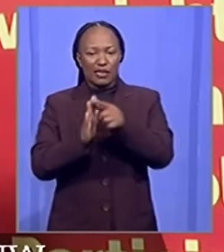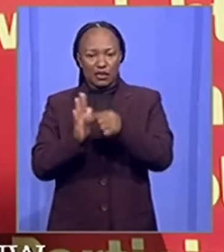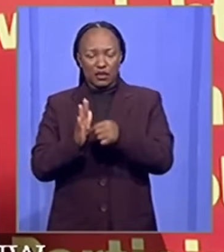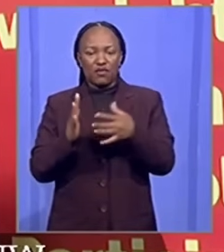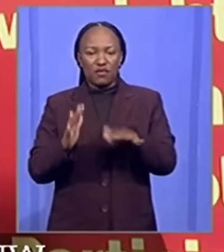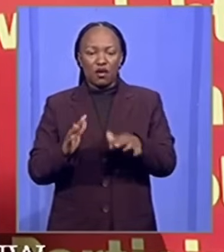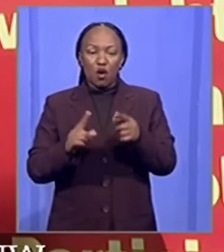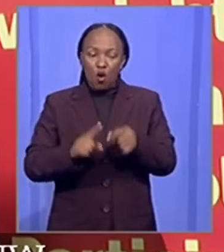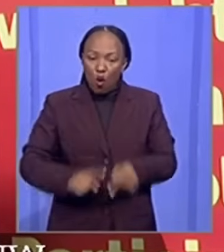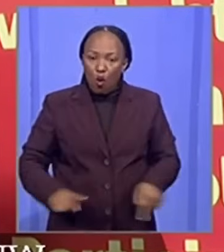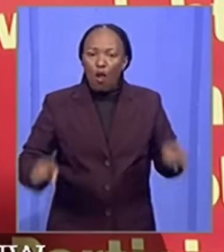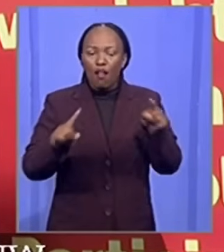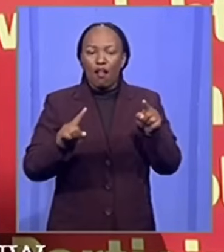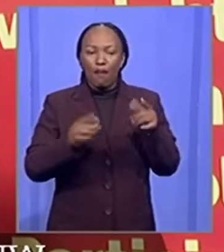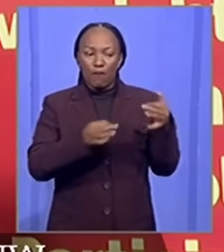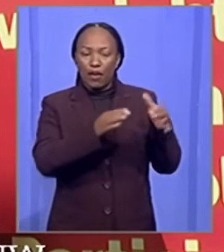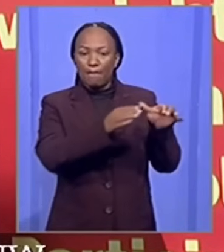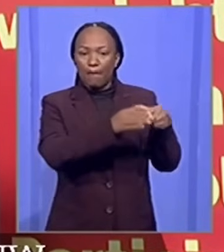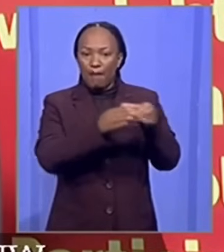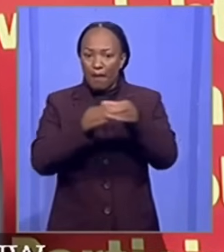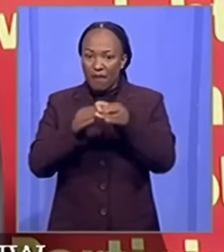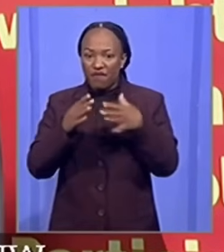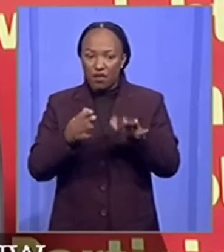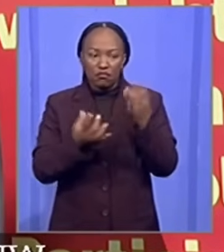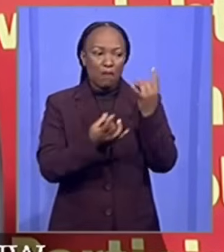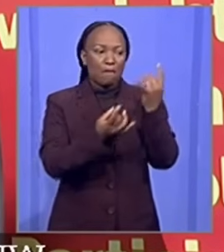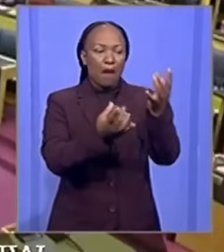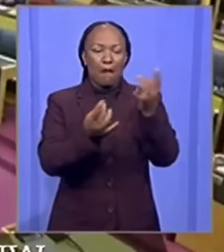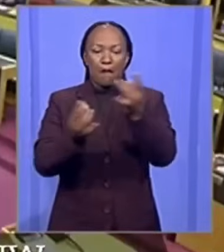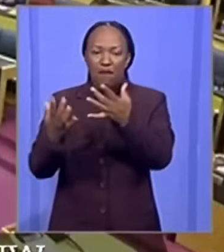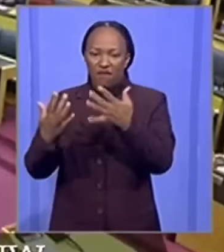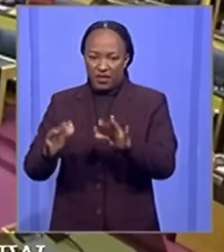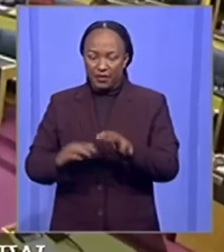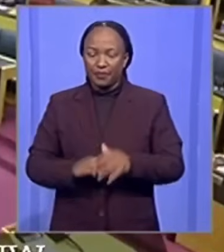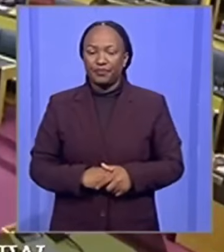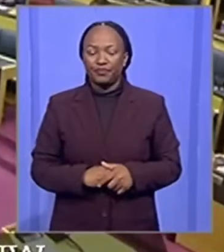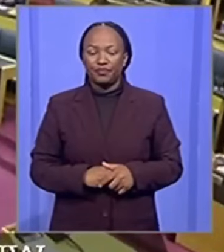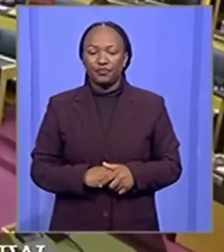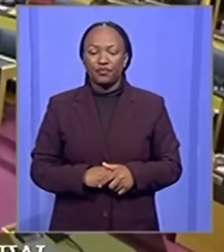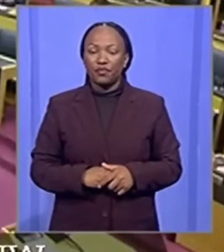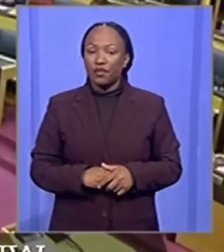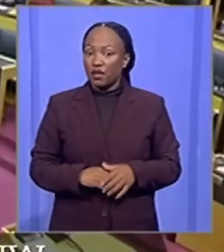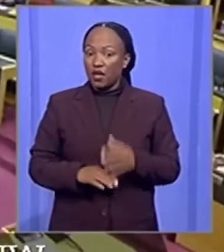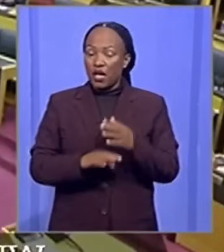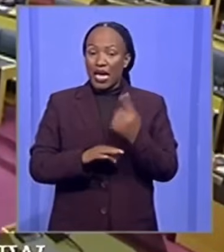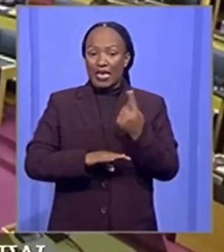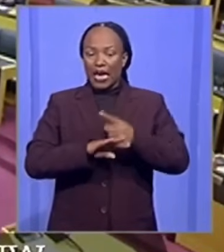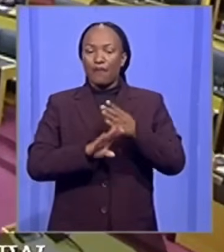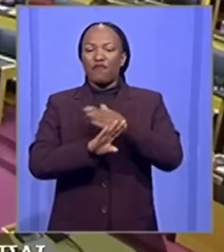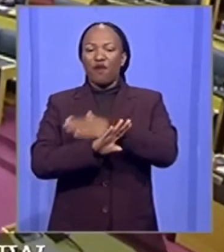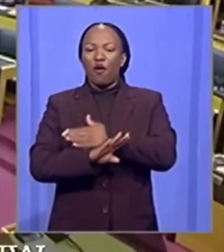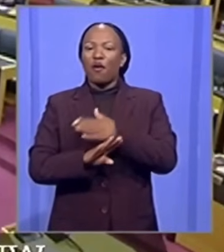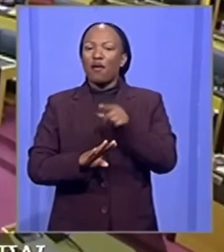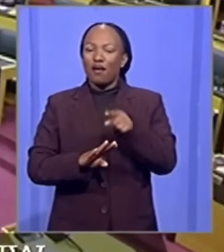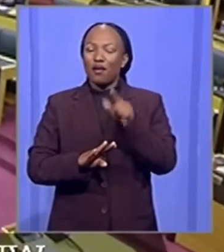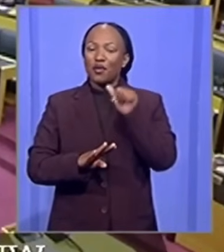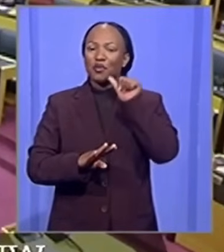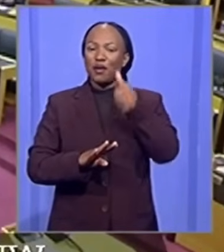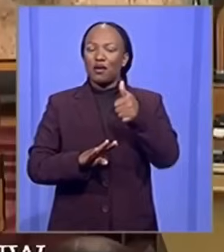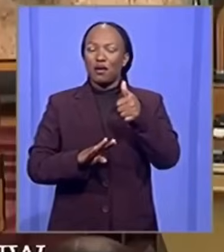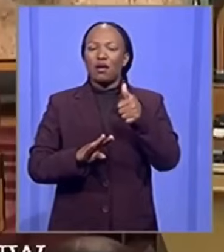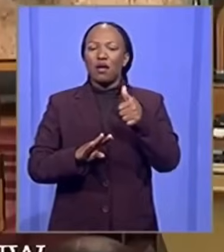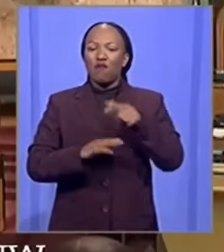it to all the represented parties, and we are going to gazette it. Go setse fela letsatsi pele ga go ikanisiwa maloko a kokoano theo